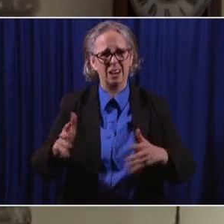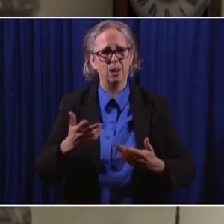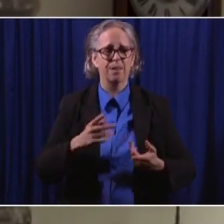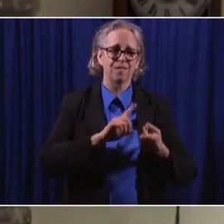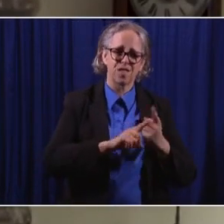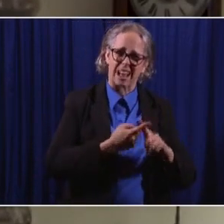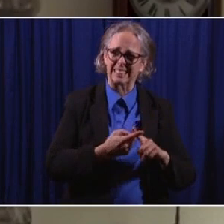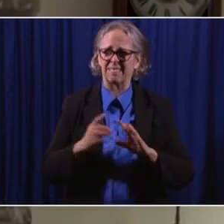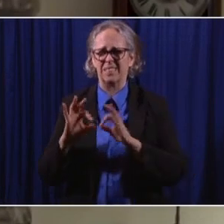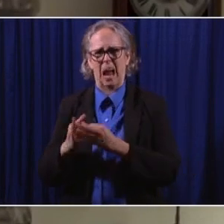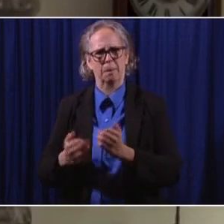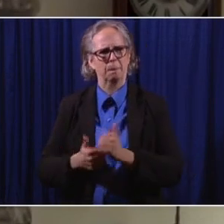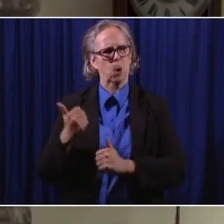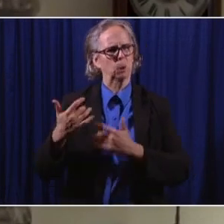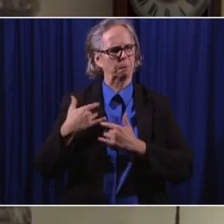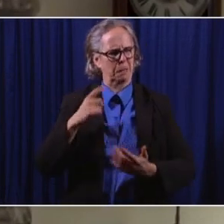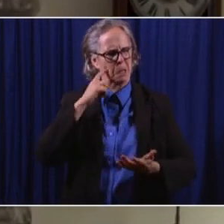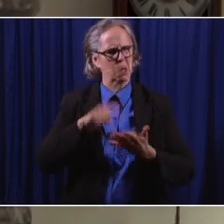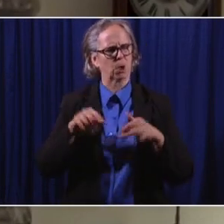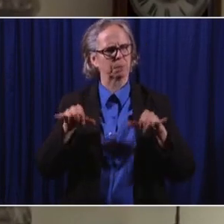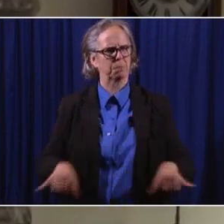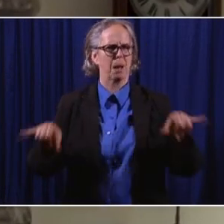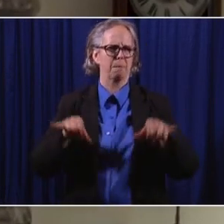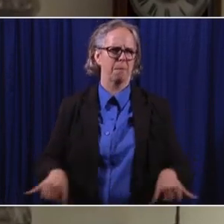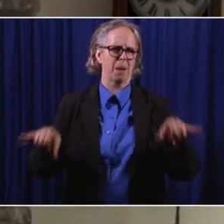let their guard down, and it just happens.